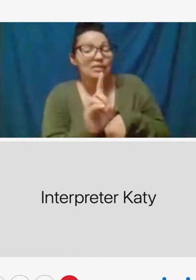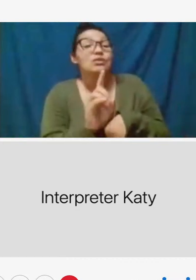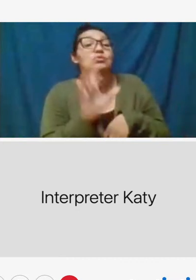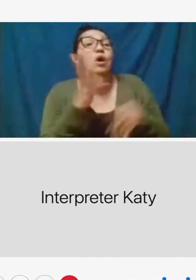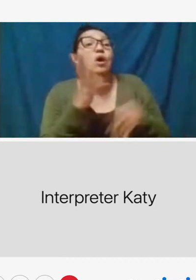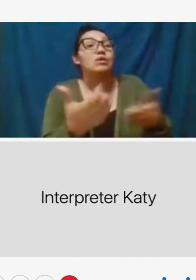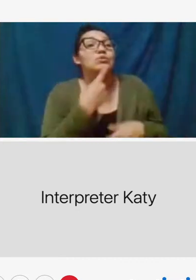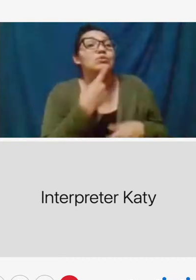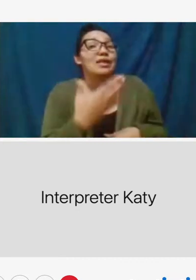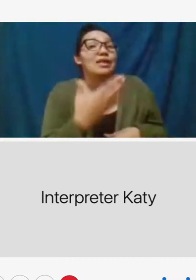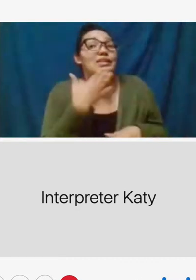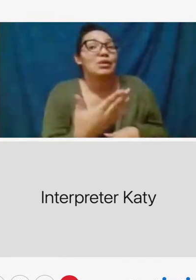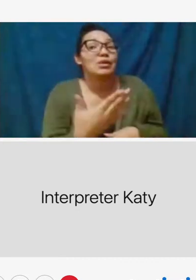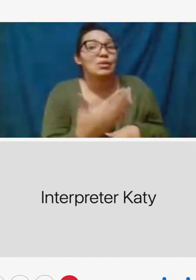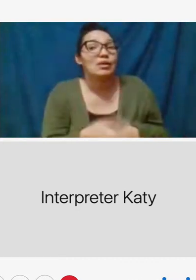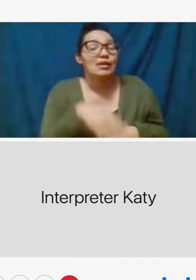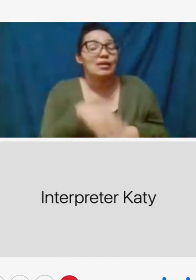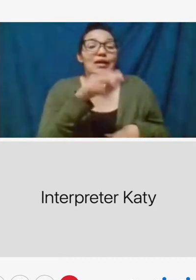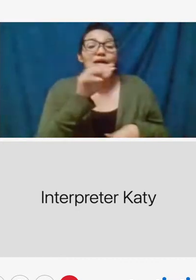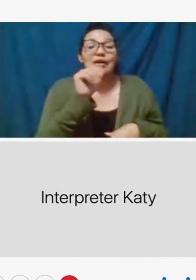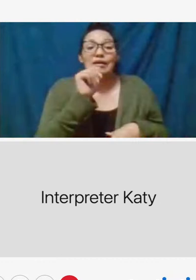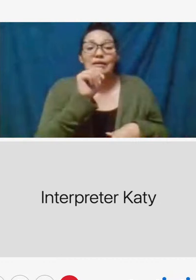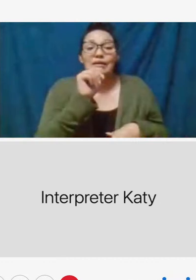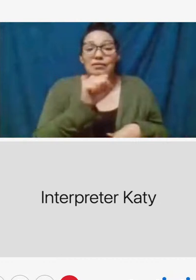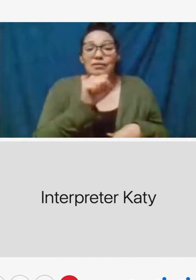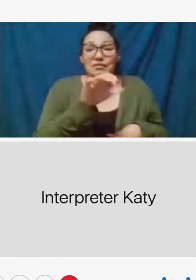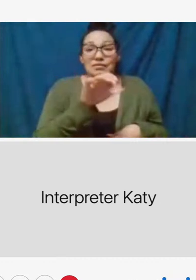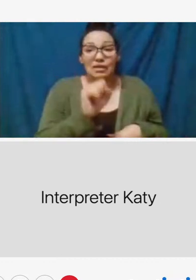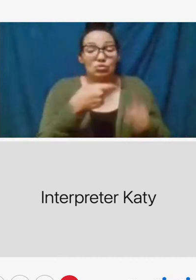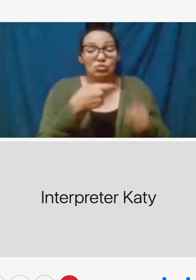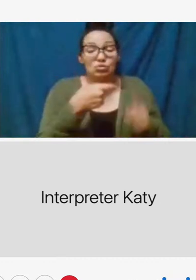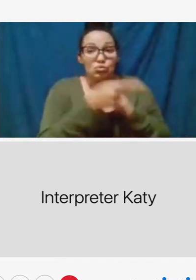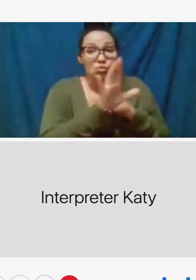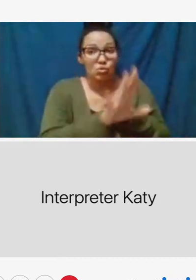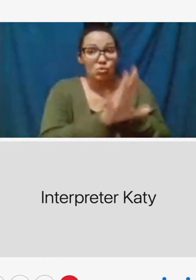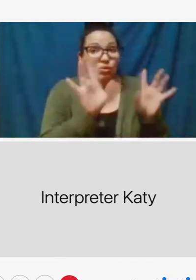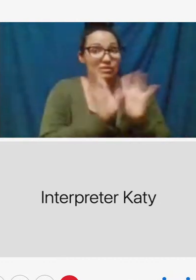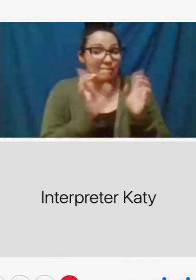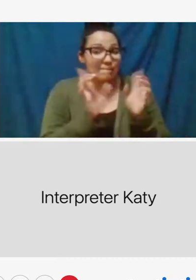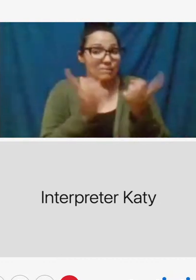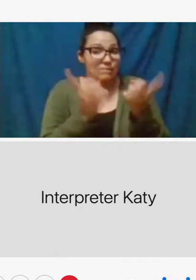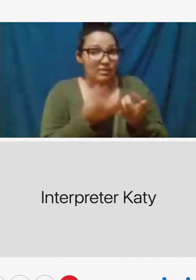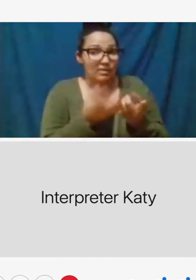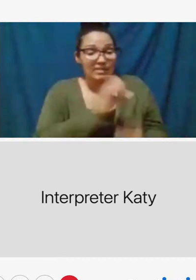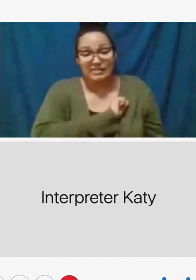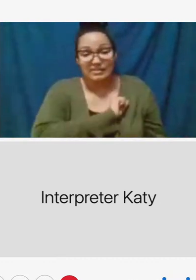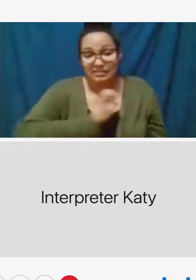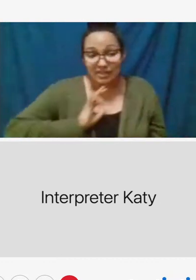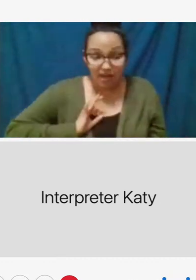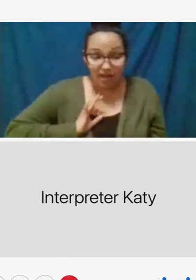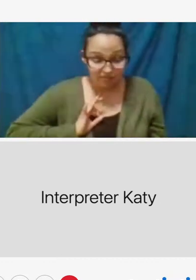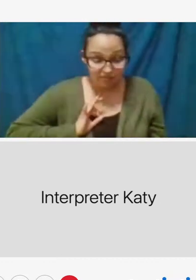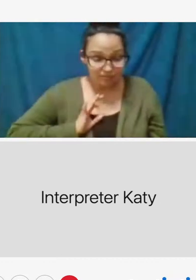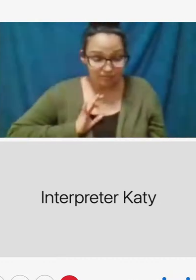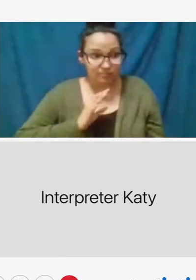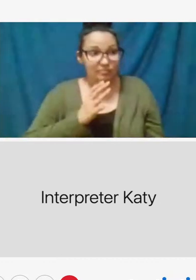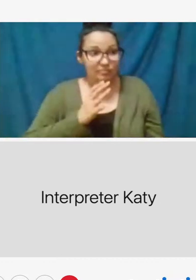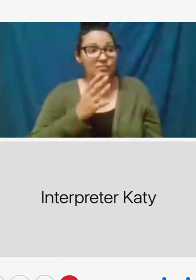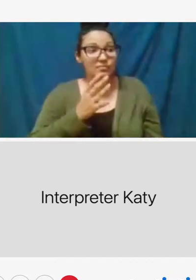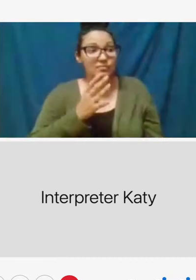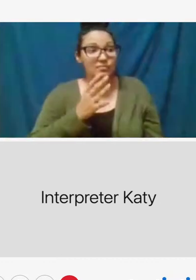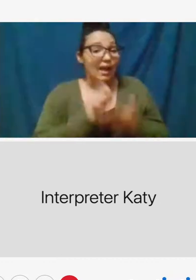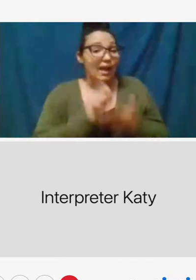to you and your your department your St staff to Administration to Dr